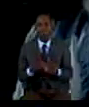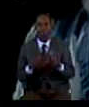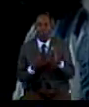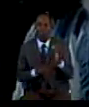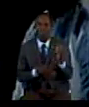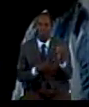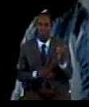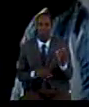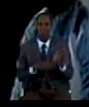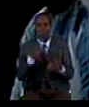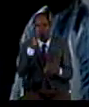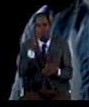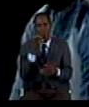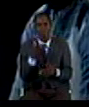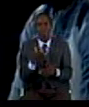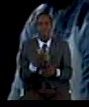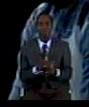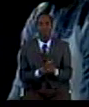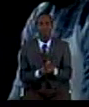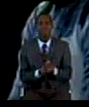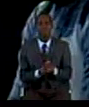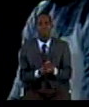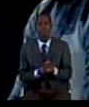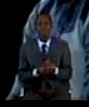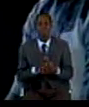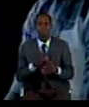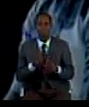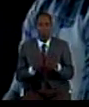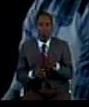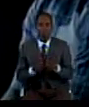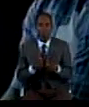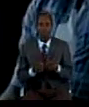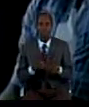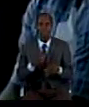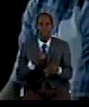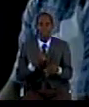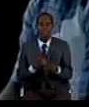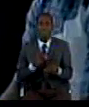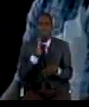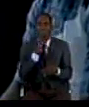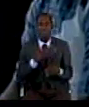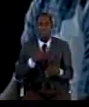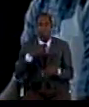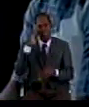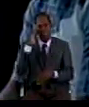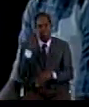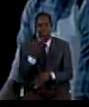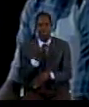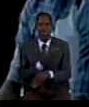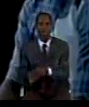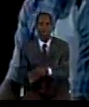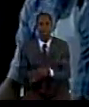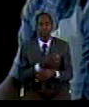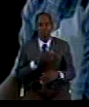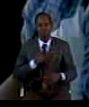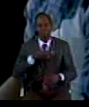And seated on the drums is my son, in whom I'm well pleased, that is Holly Panam